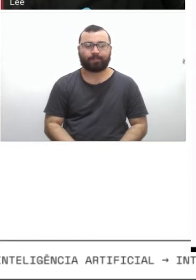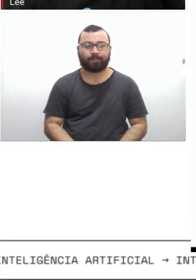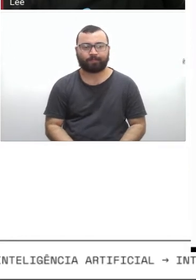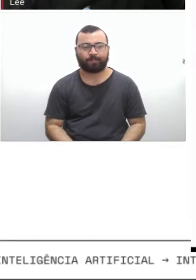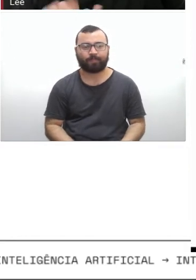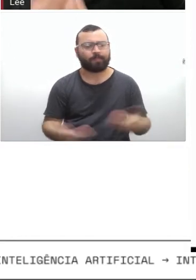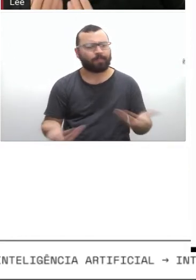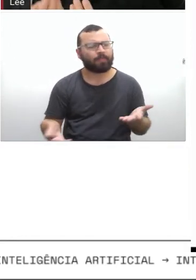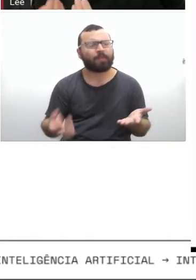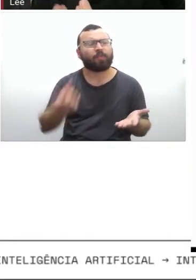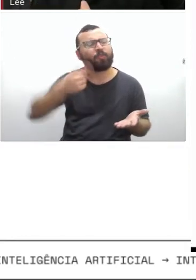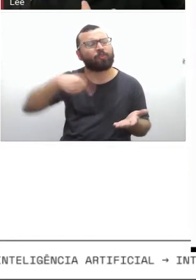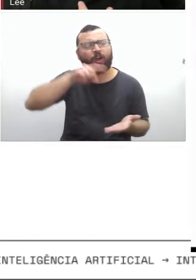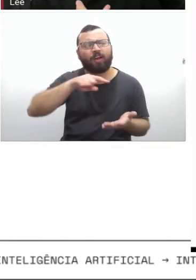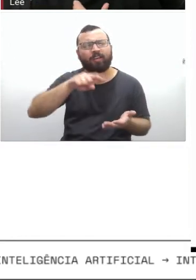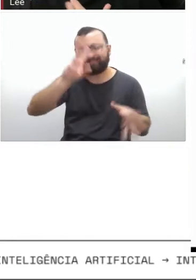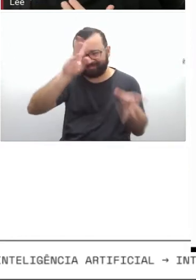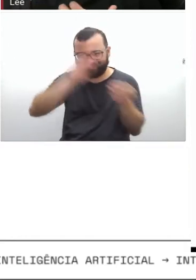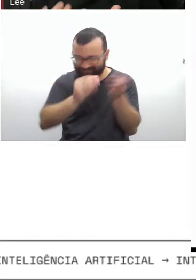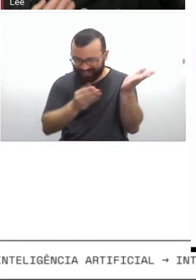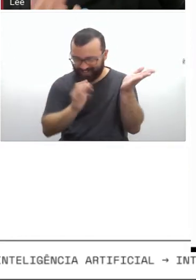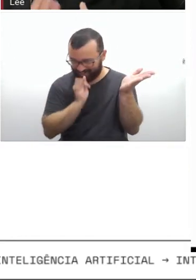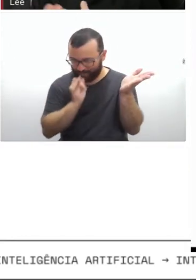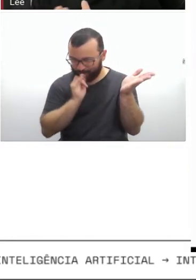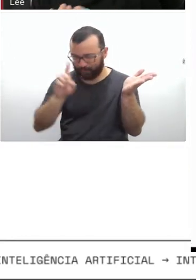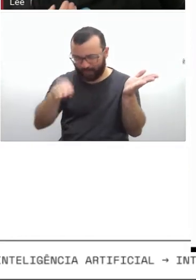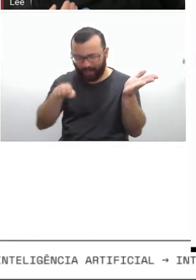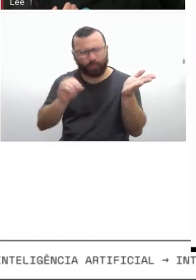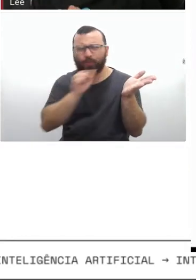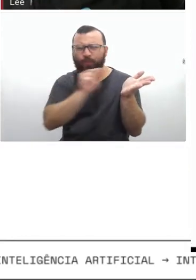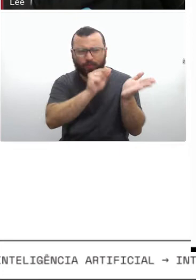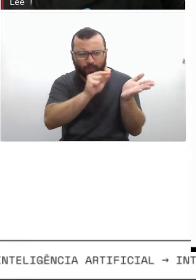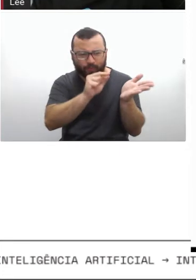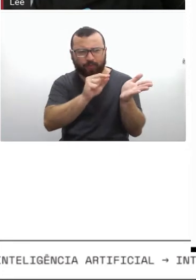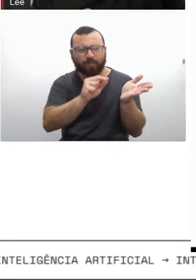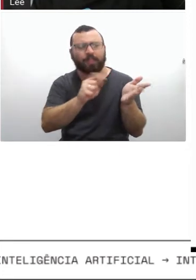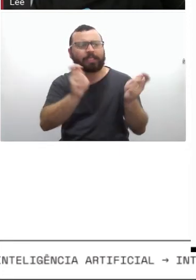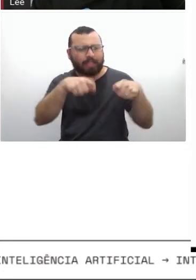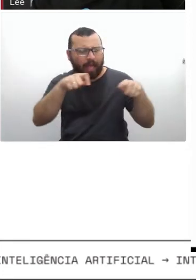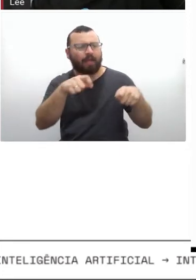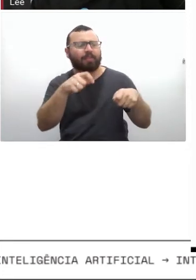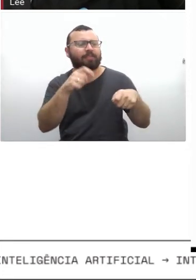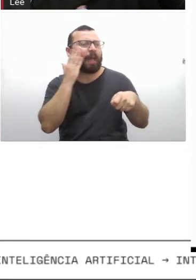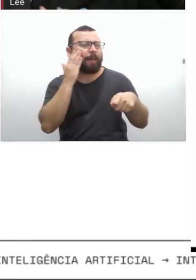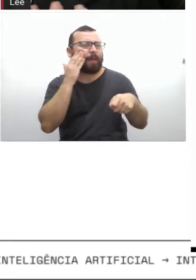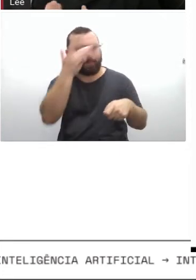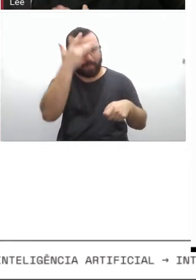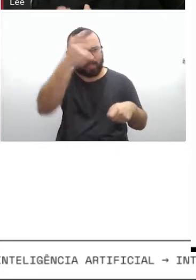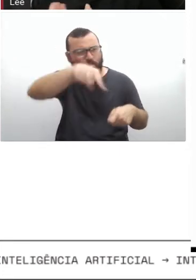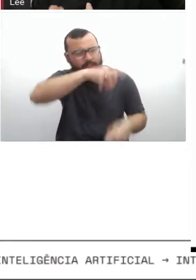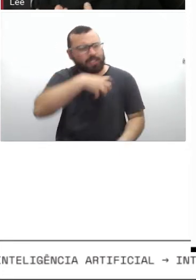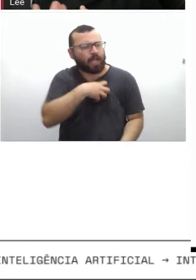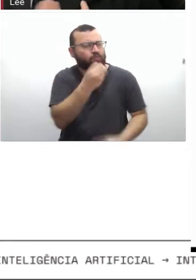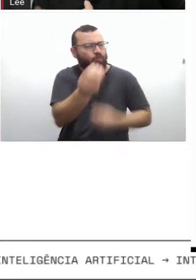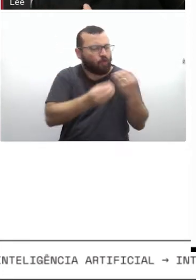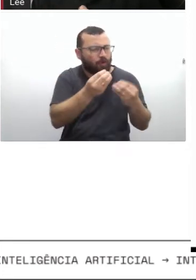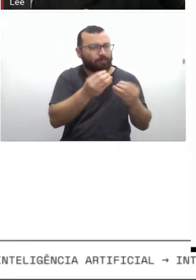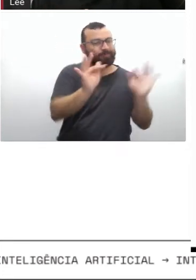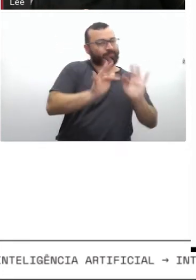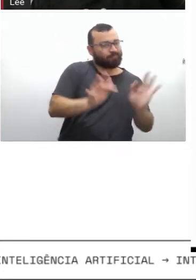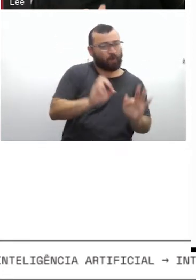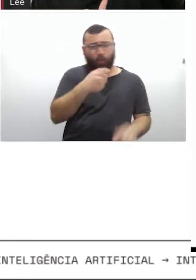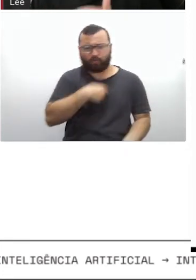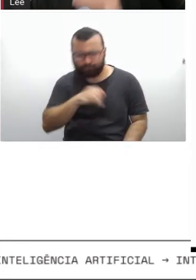So what we've seen in this demo is you've seen me filtering on sentiment scores to figure out if the customer was happy